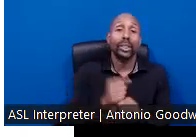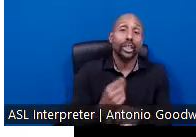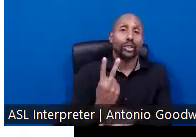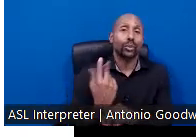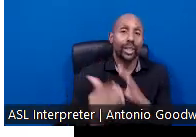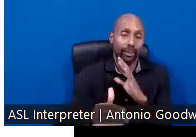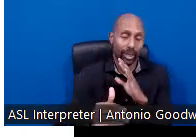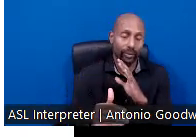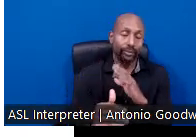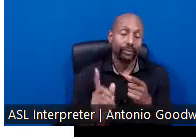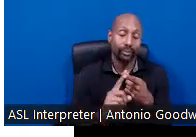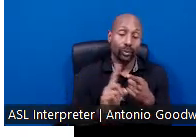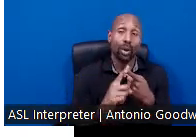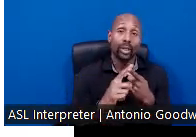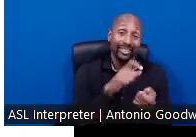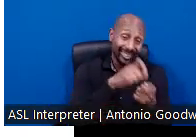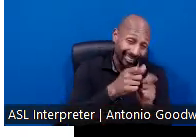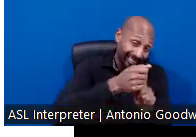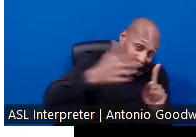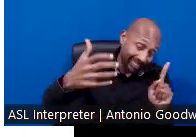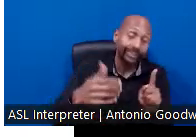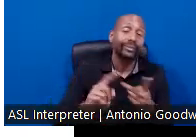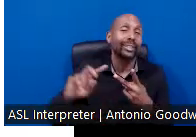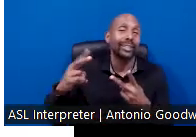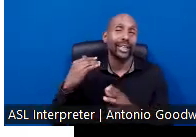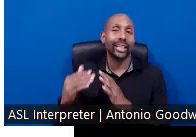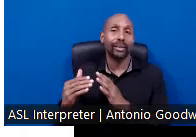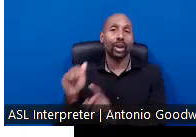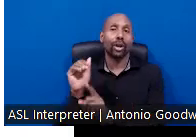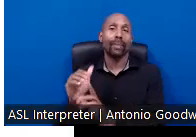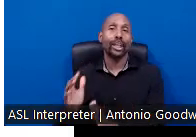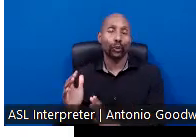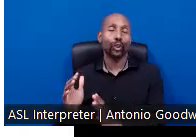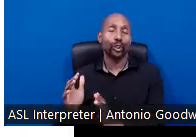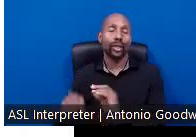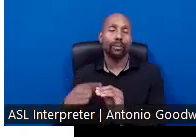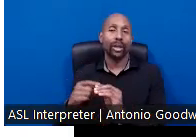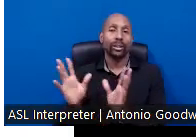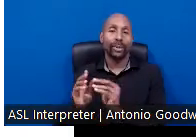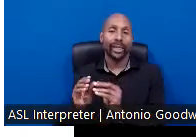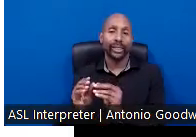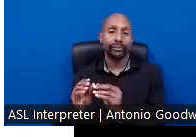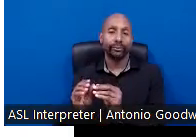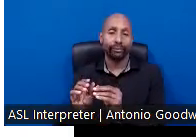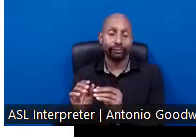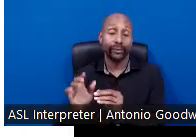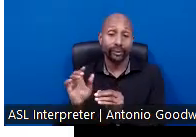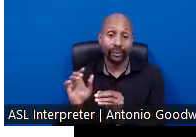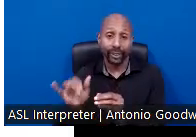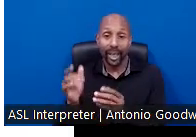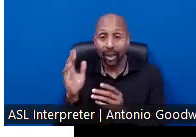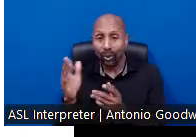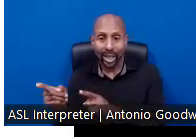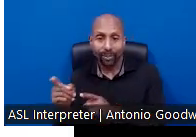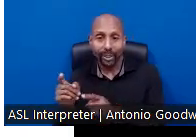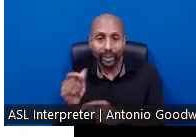got yesterday, is just going to remind folks of the meeting that is tomorrow. So with that, my friends,